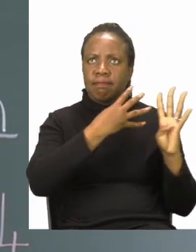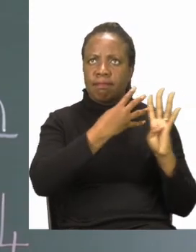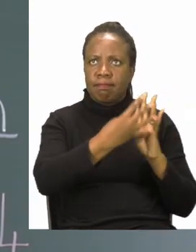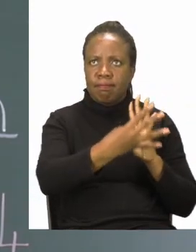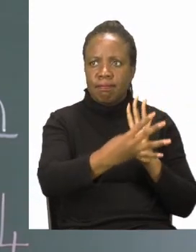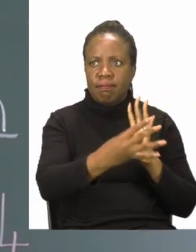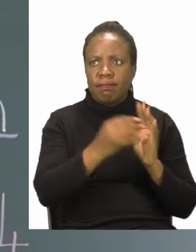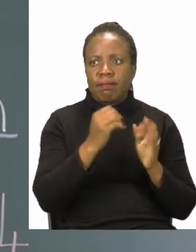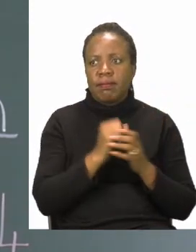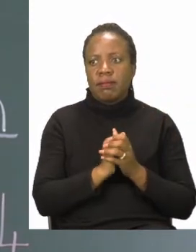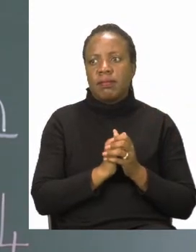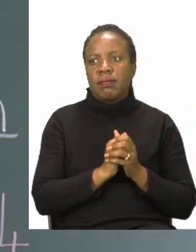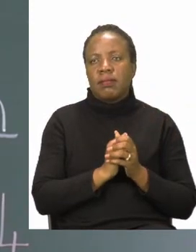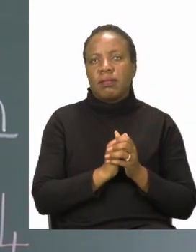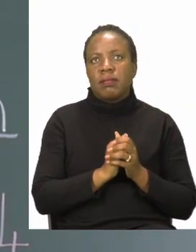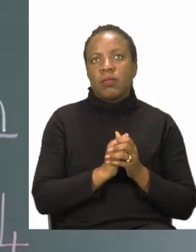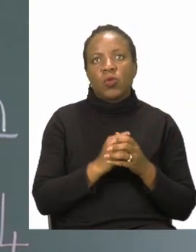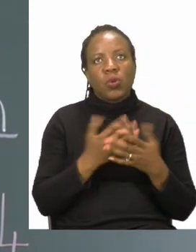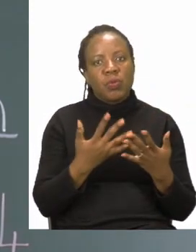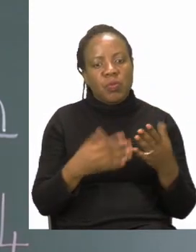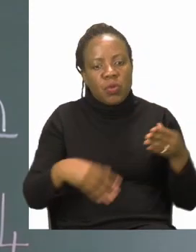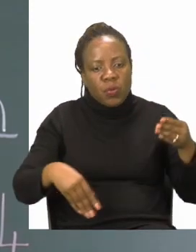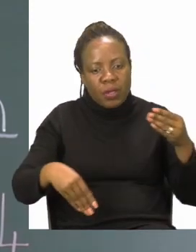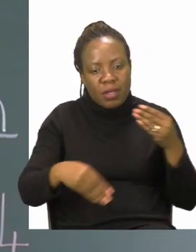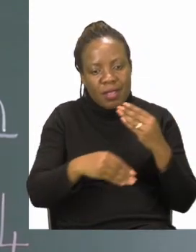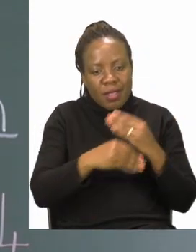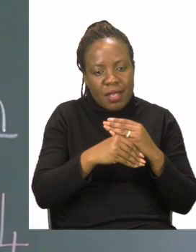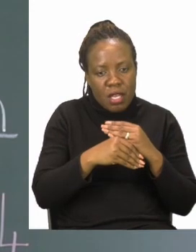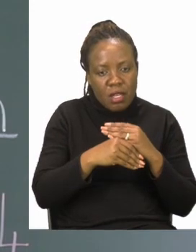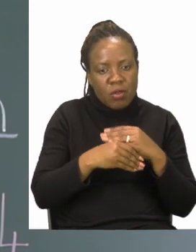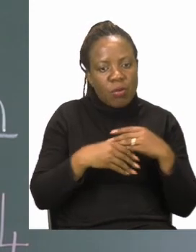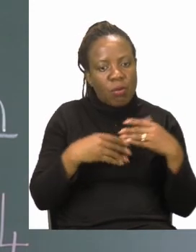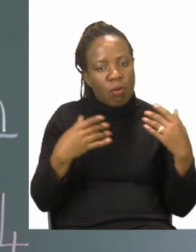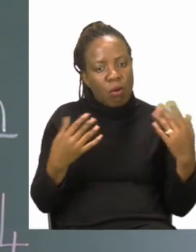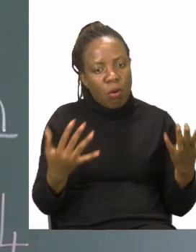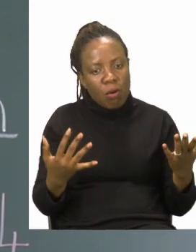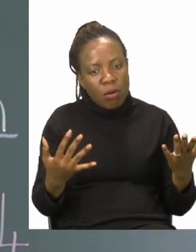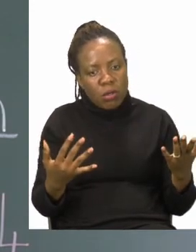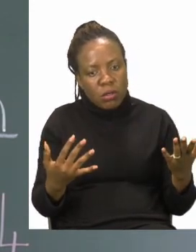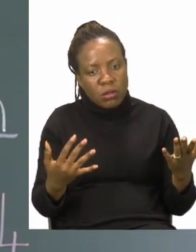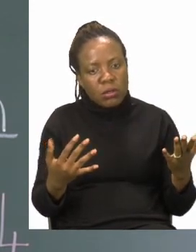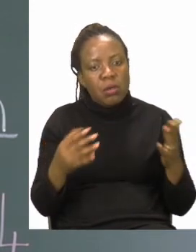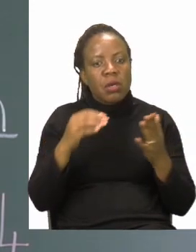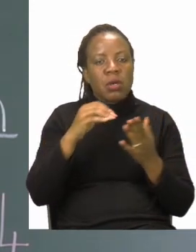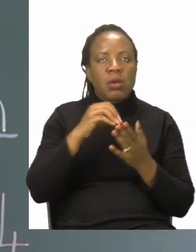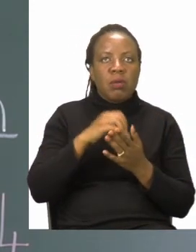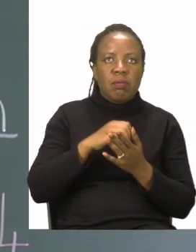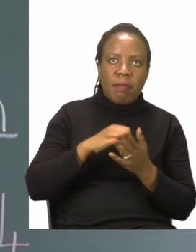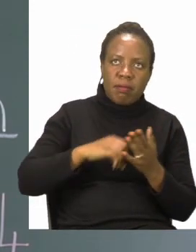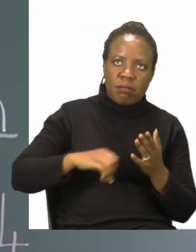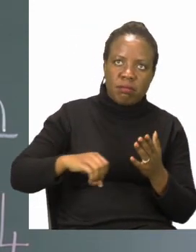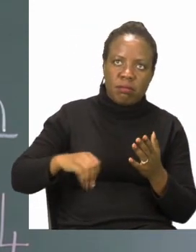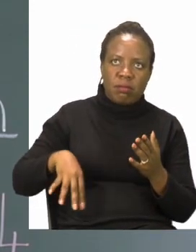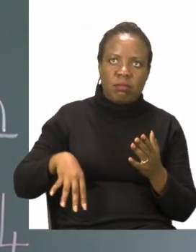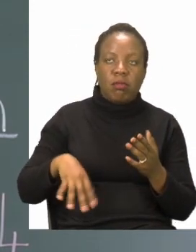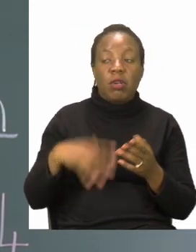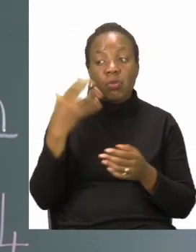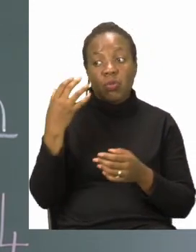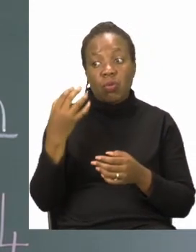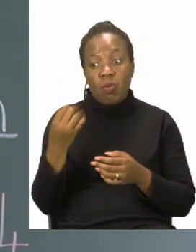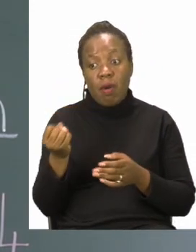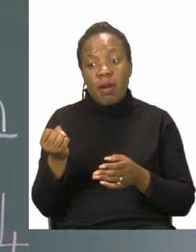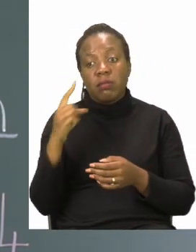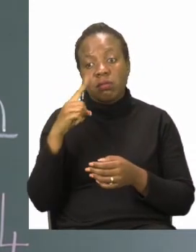where you can minus all the numbers to get to your answers. Right.